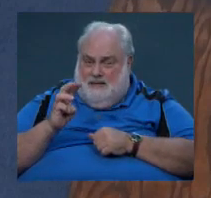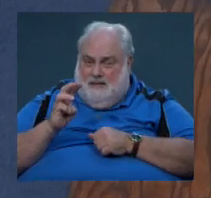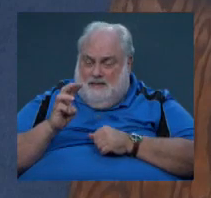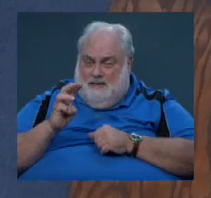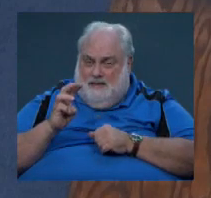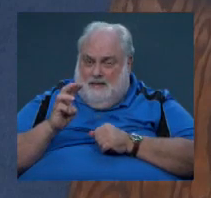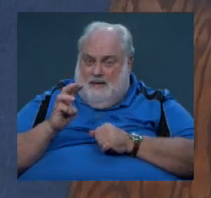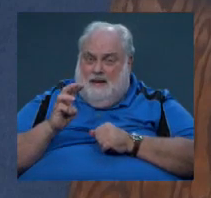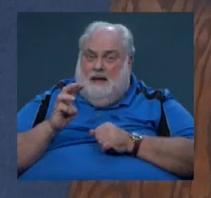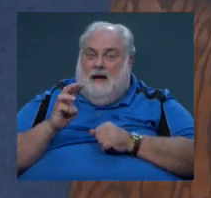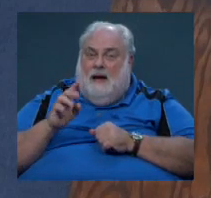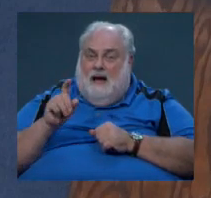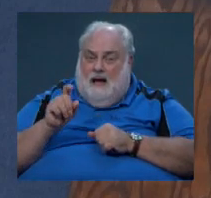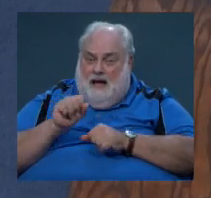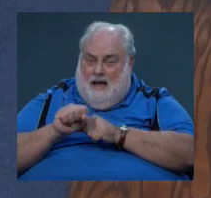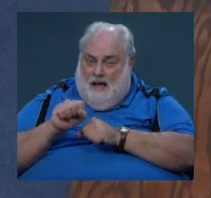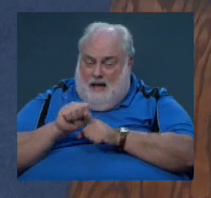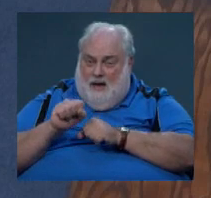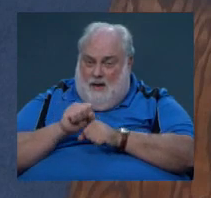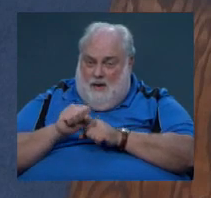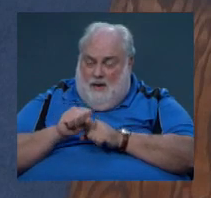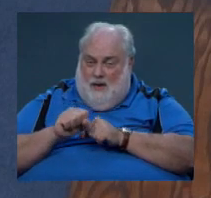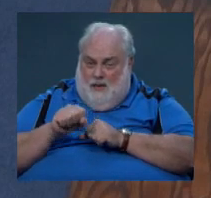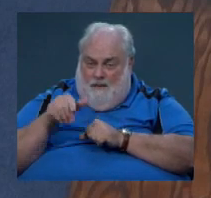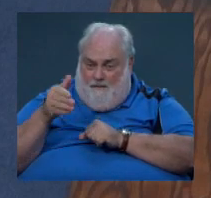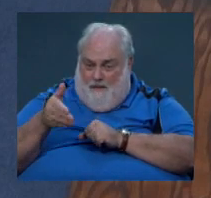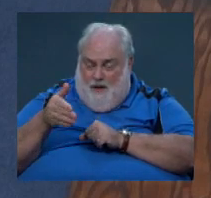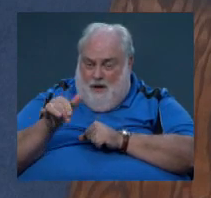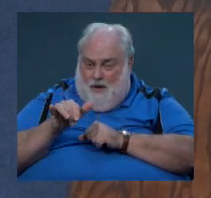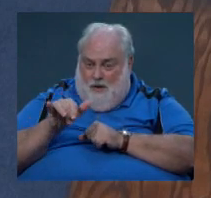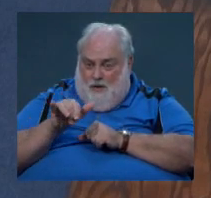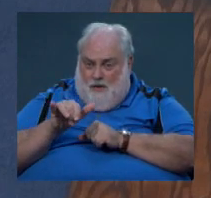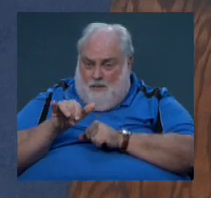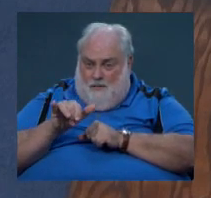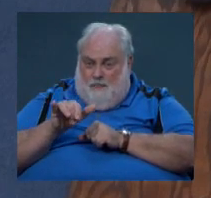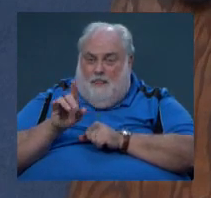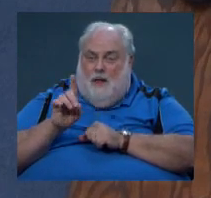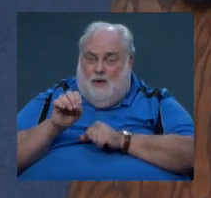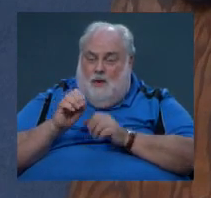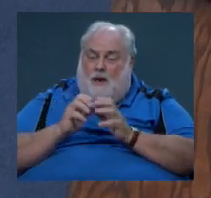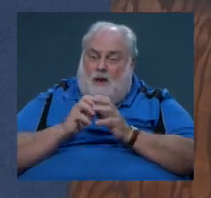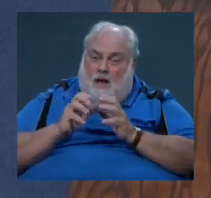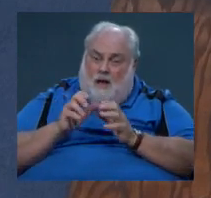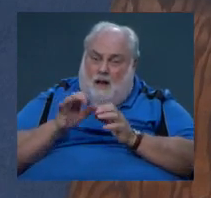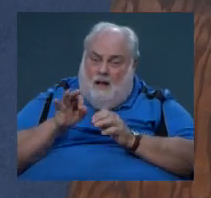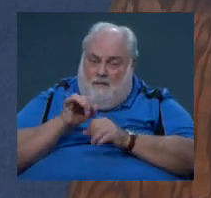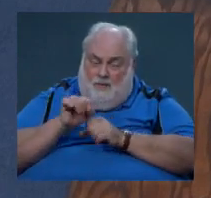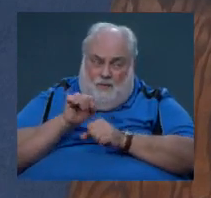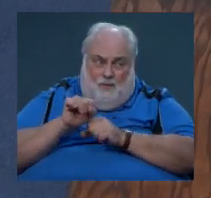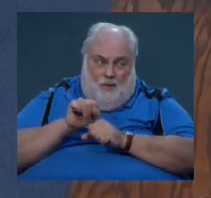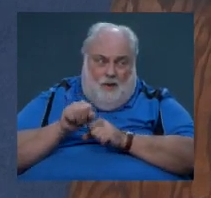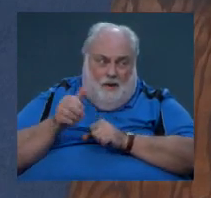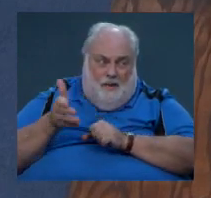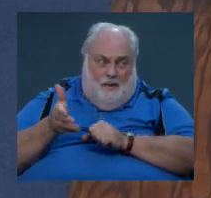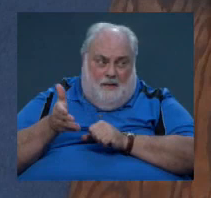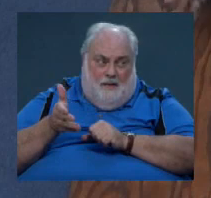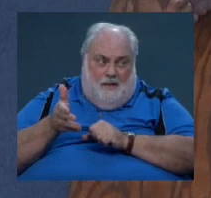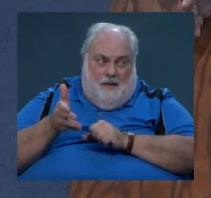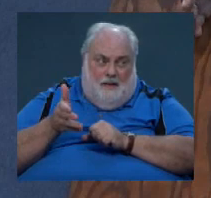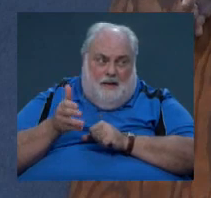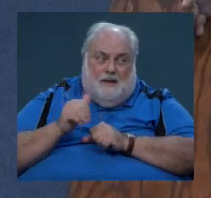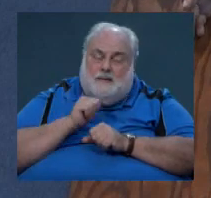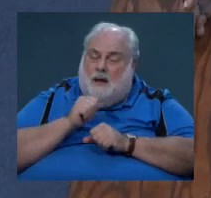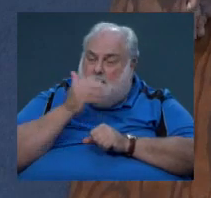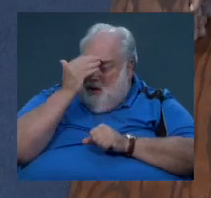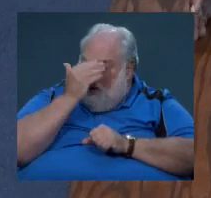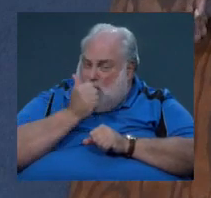age. I work at the Throne of Grace Prayer Garden. I do a lot of the work there. It's not